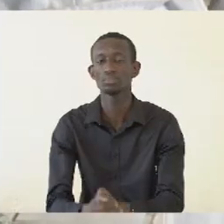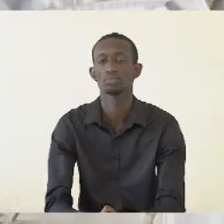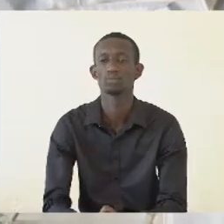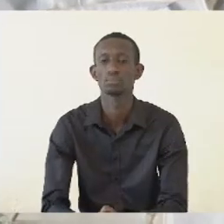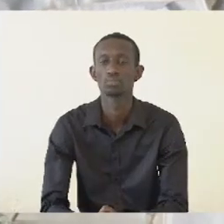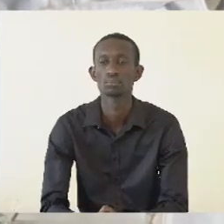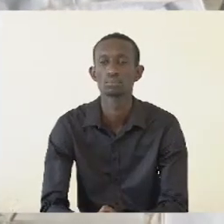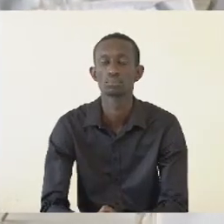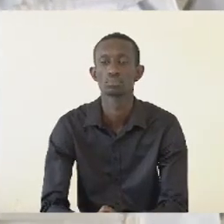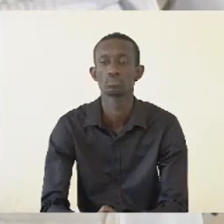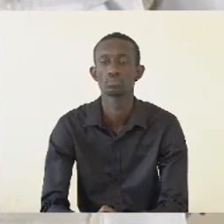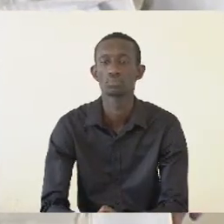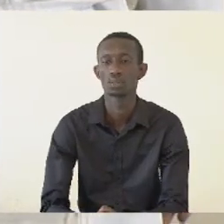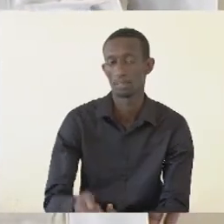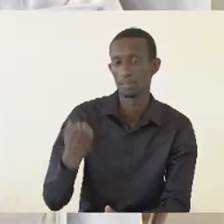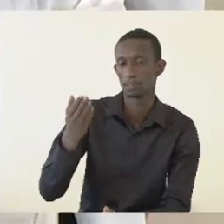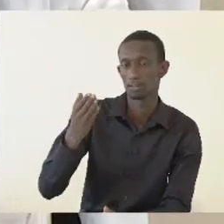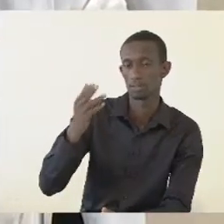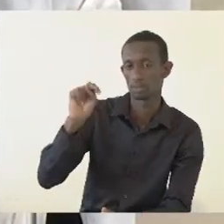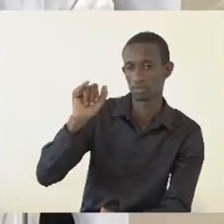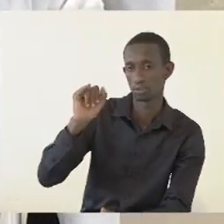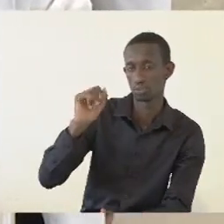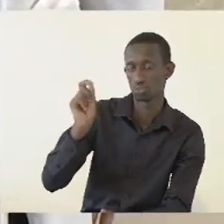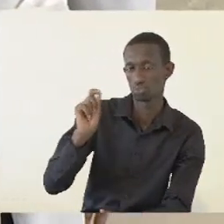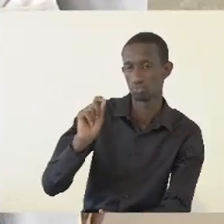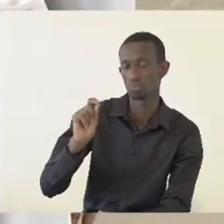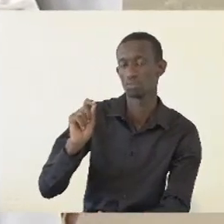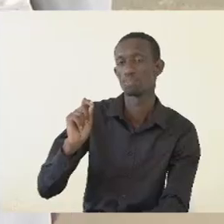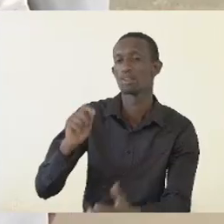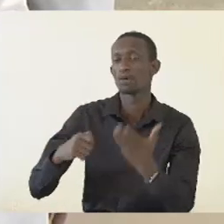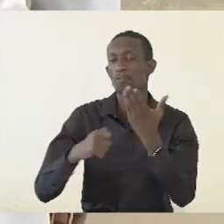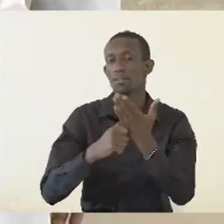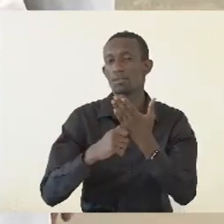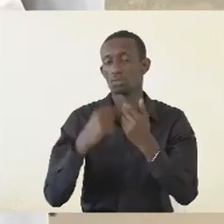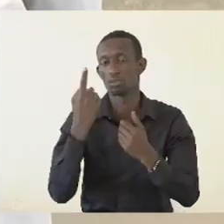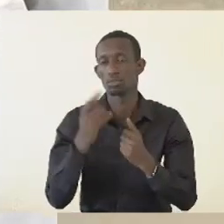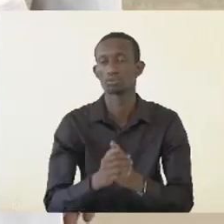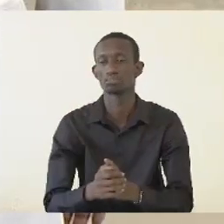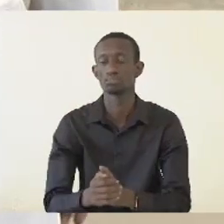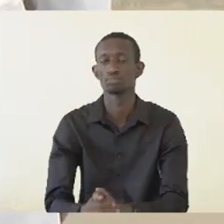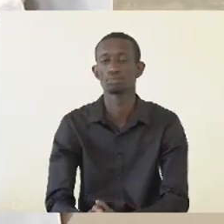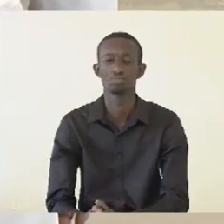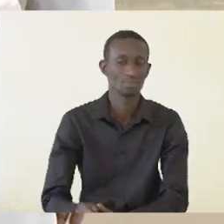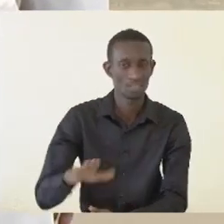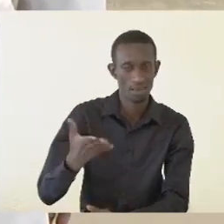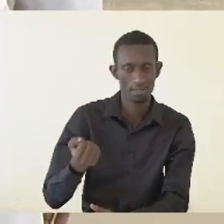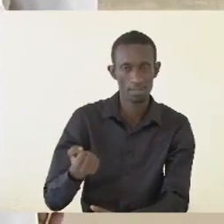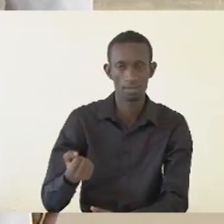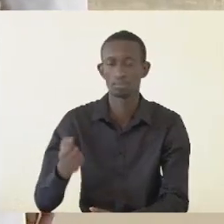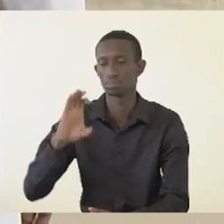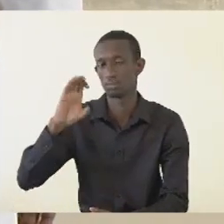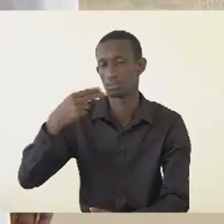with a valence of 1, and we write it as a superscript. We also have the